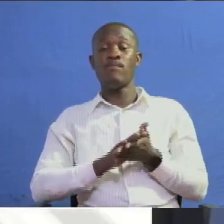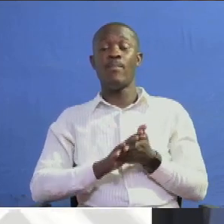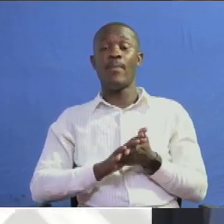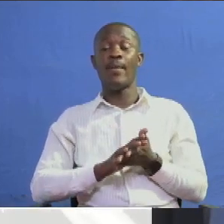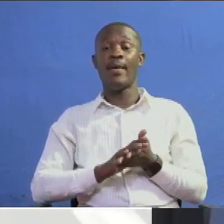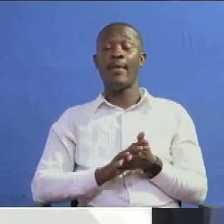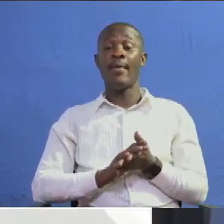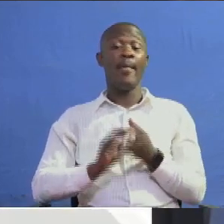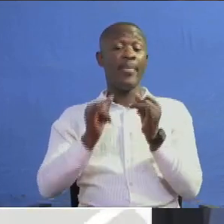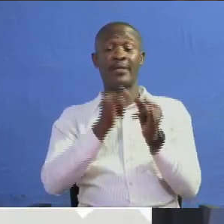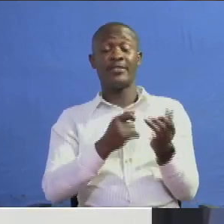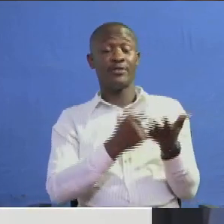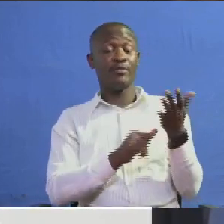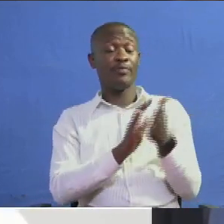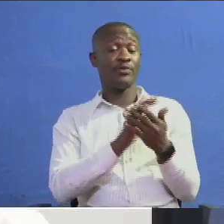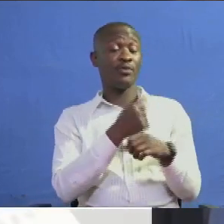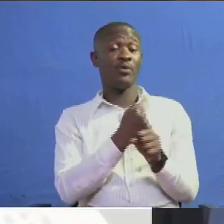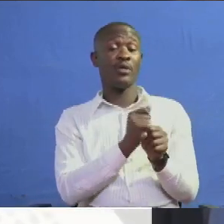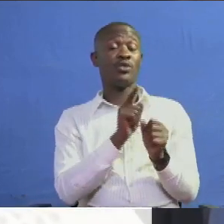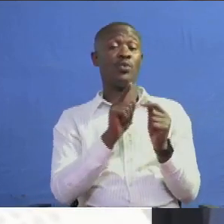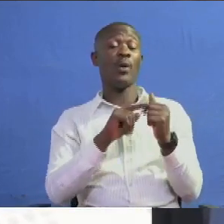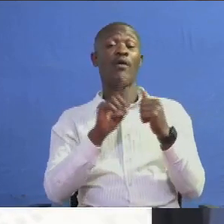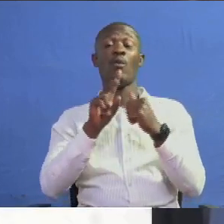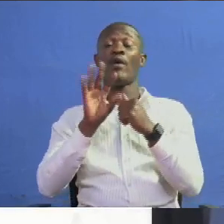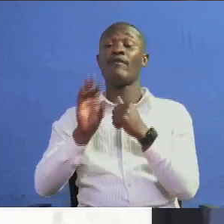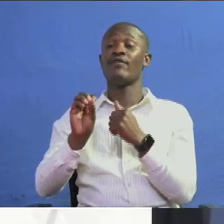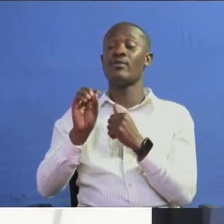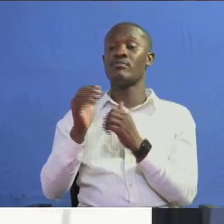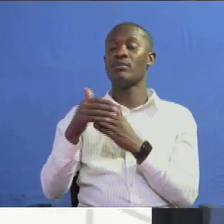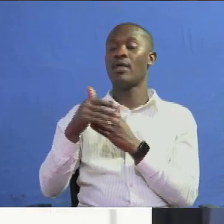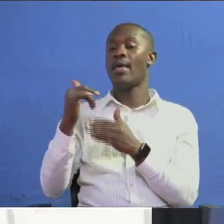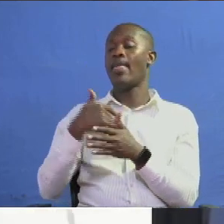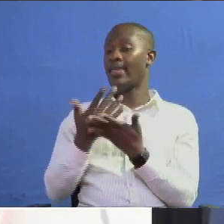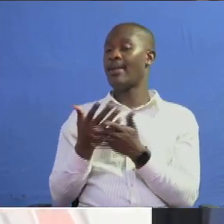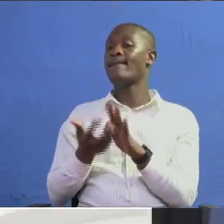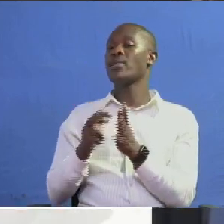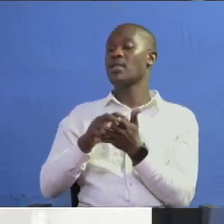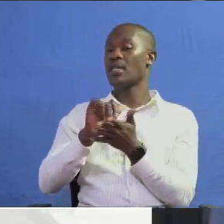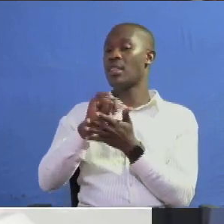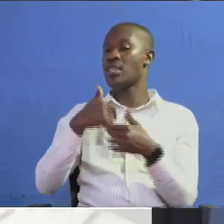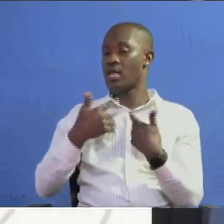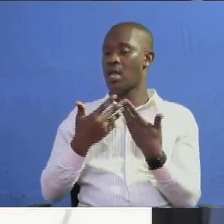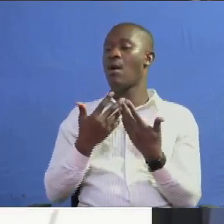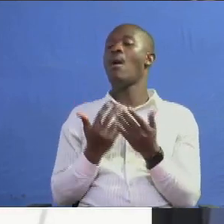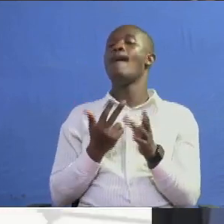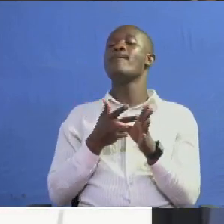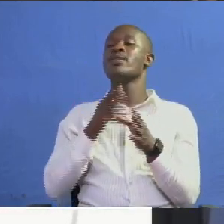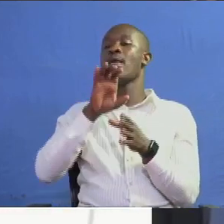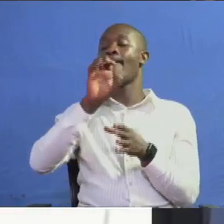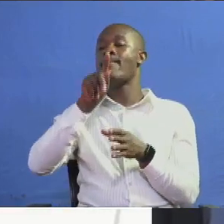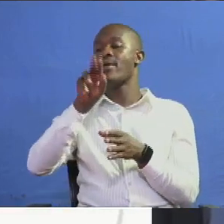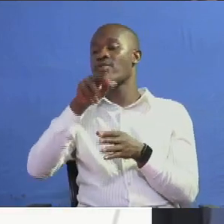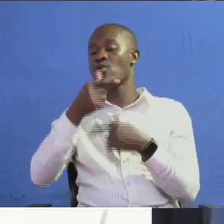that the international prices could go up to $150. And that would literally mean our products going to a high of 300